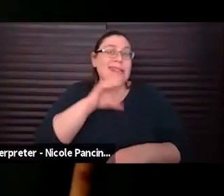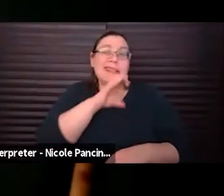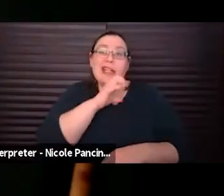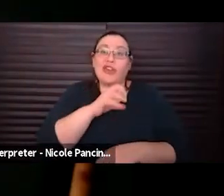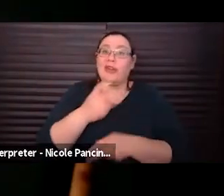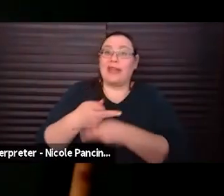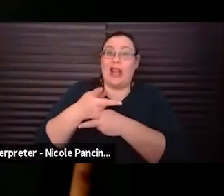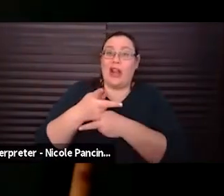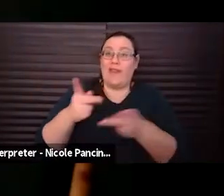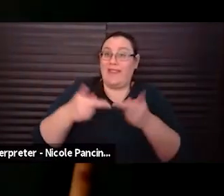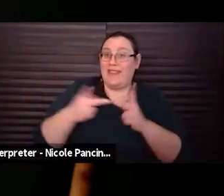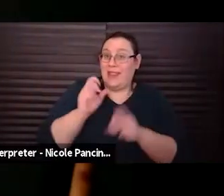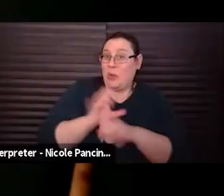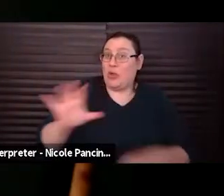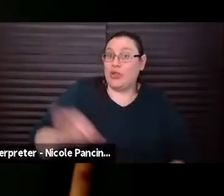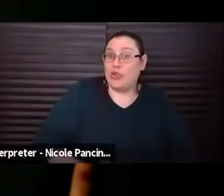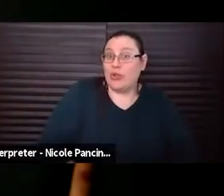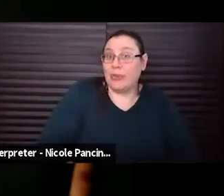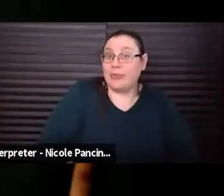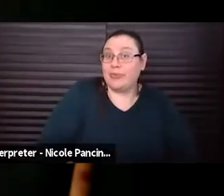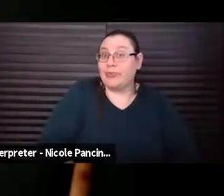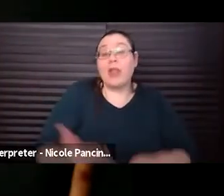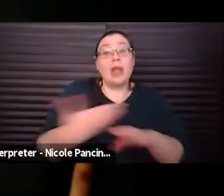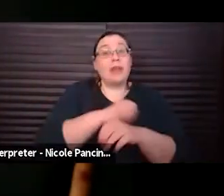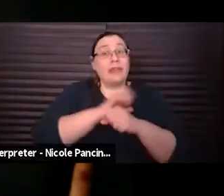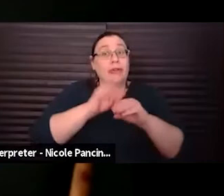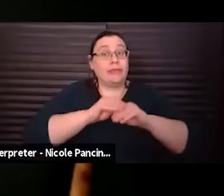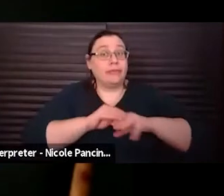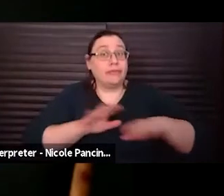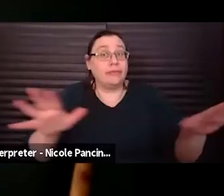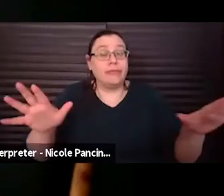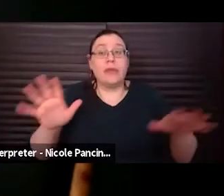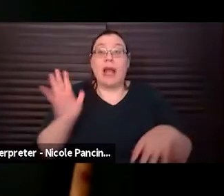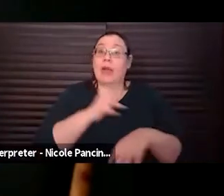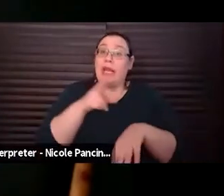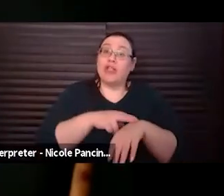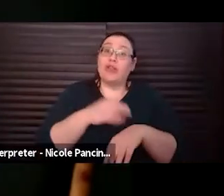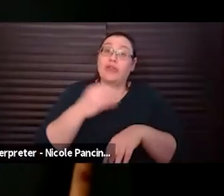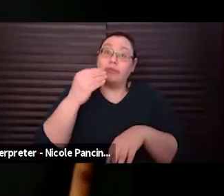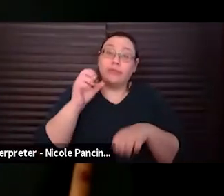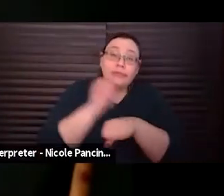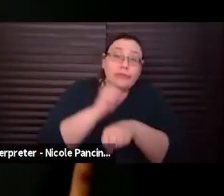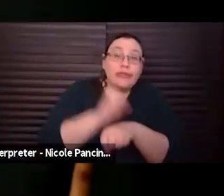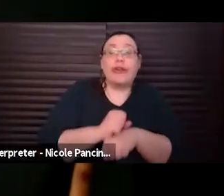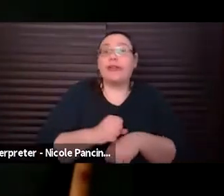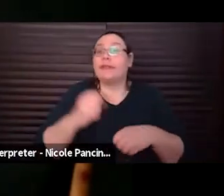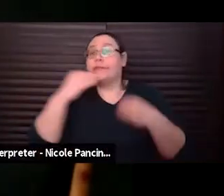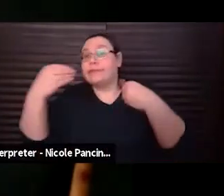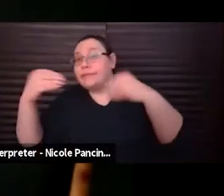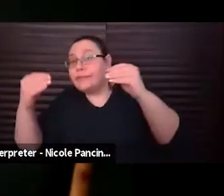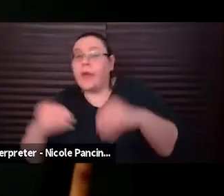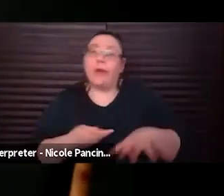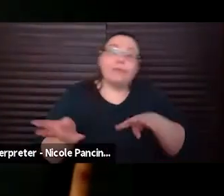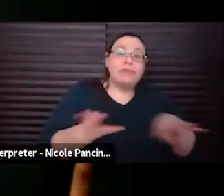workers. But before this pandemic, the work that our nation's food and retail workers did that was often ignored and